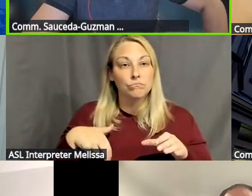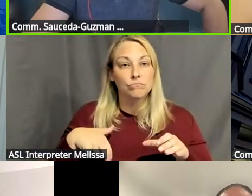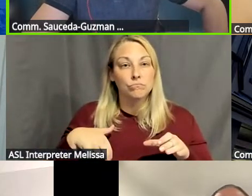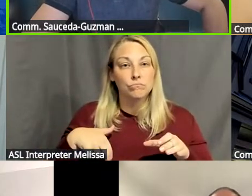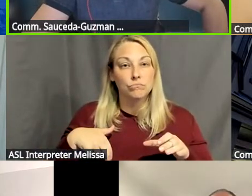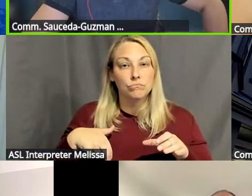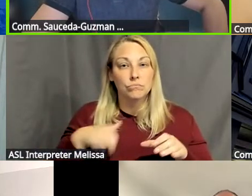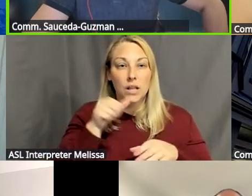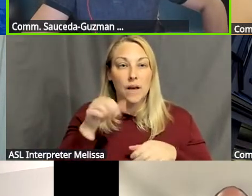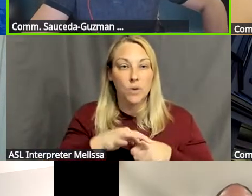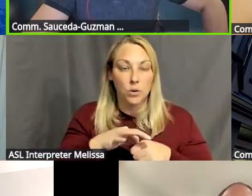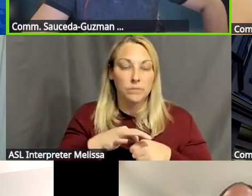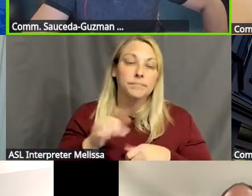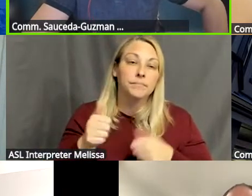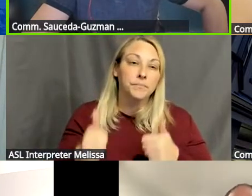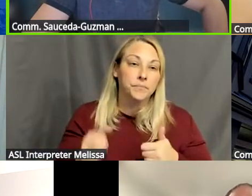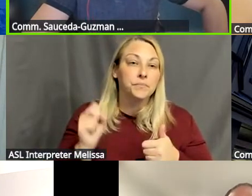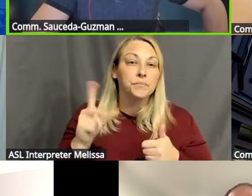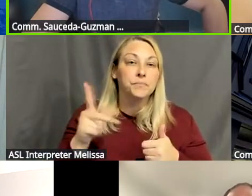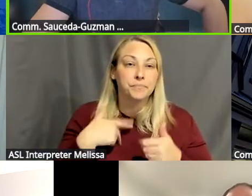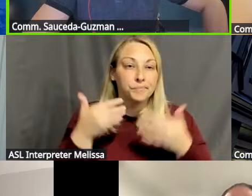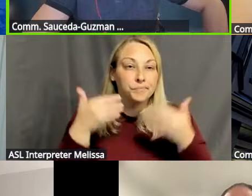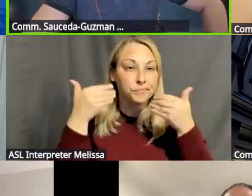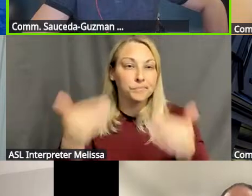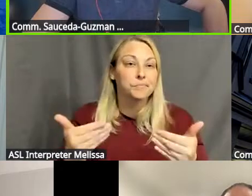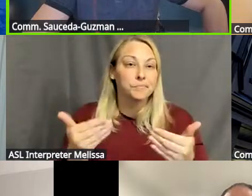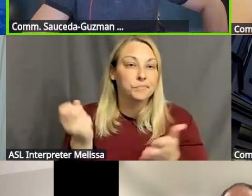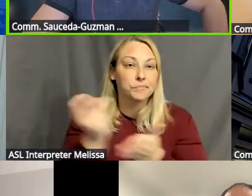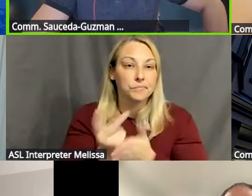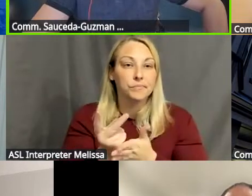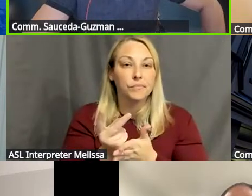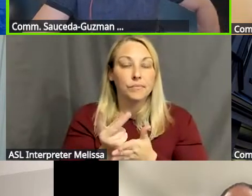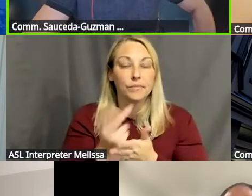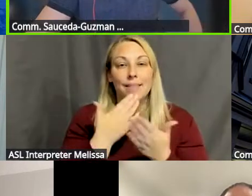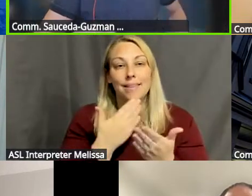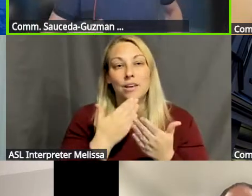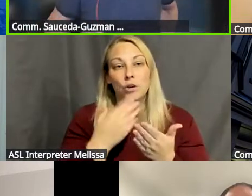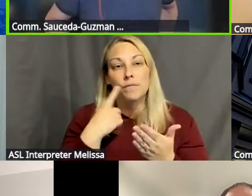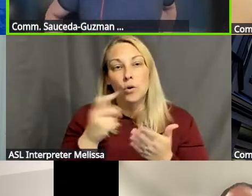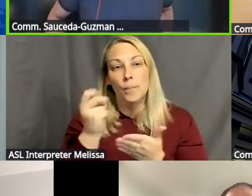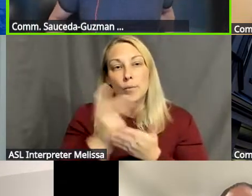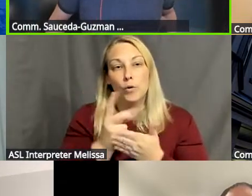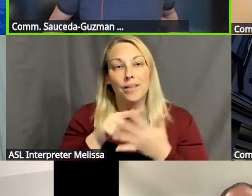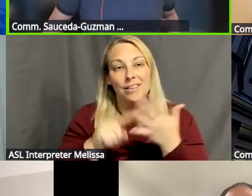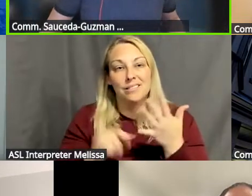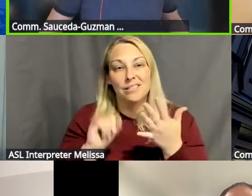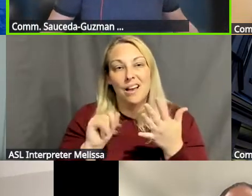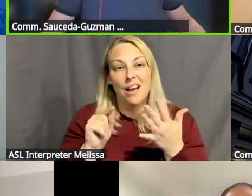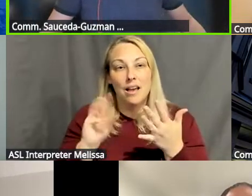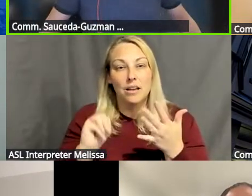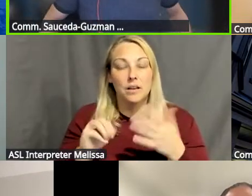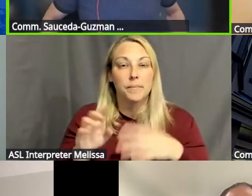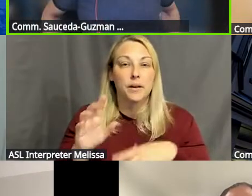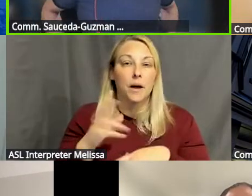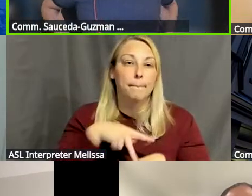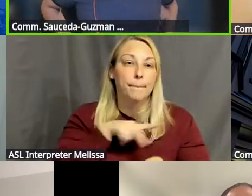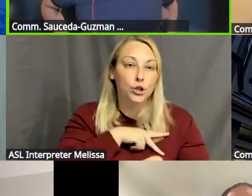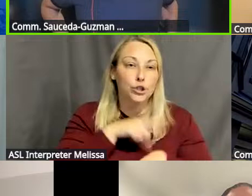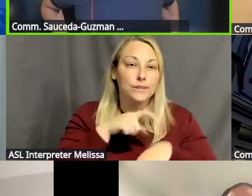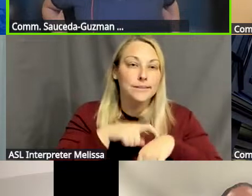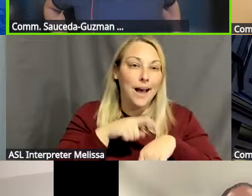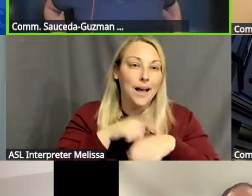Okay, the ayes have it, motion carries. So thank you for approving these items, which included the admin personnel timesheet,